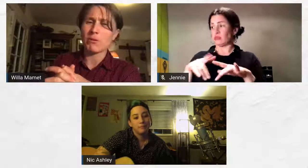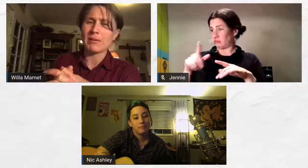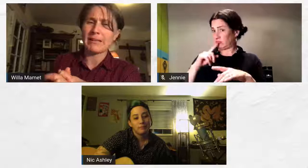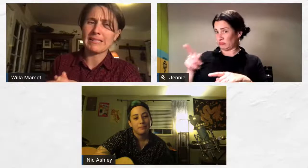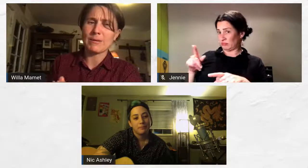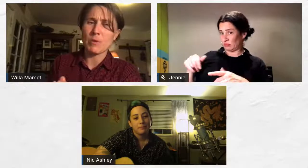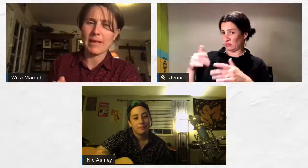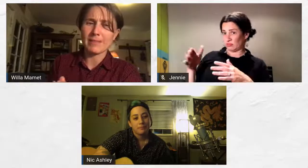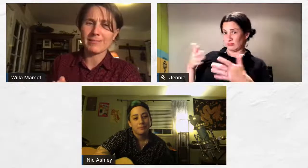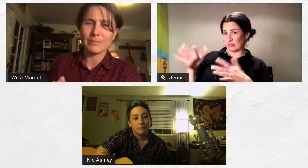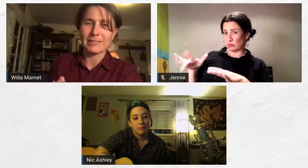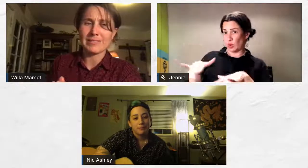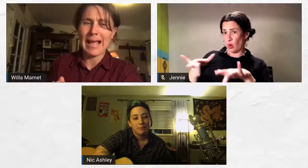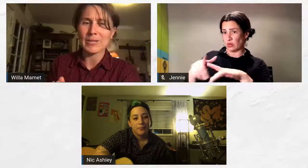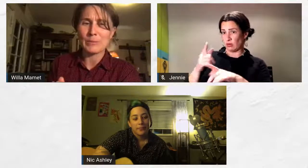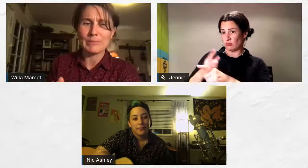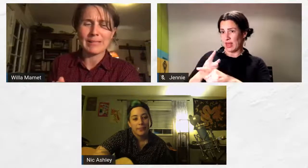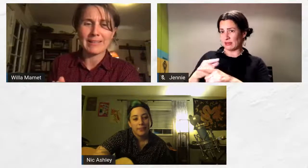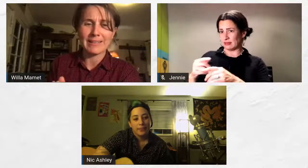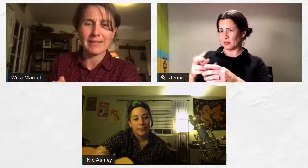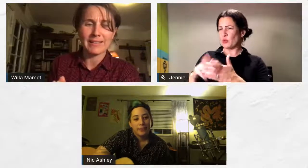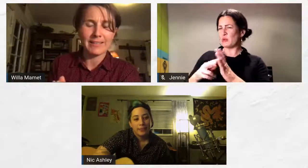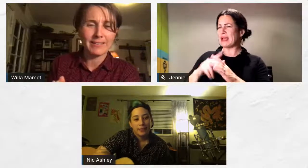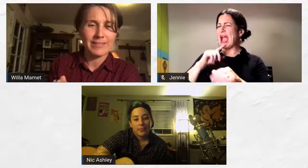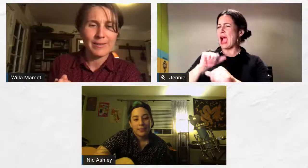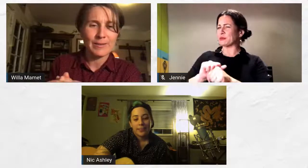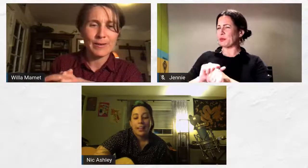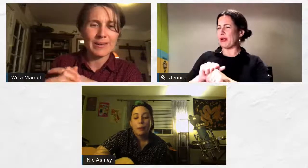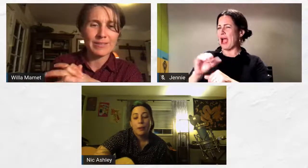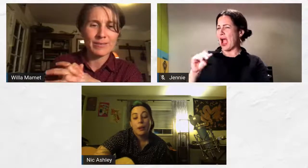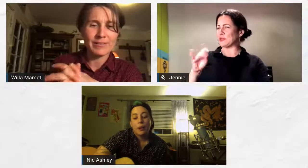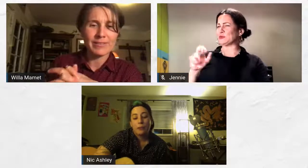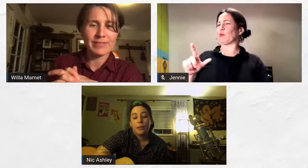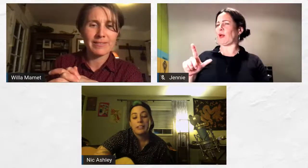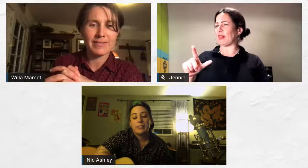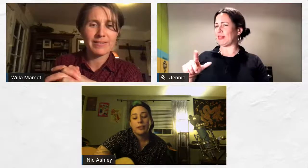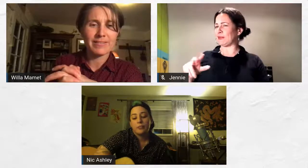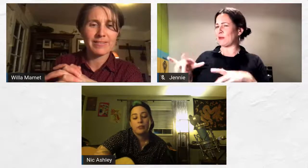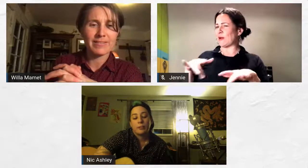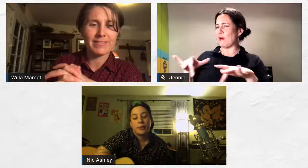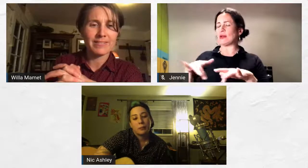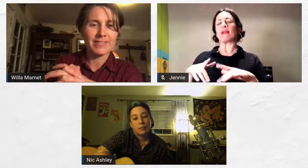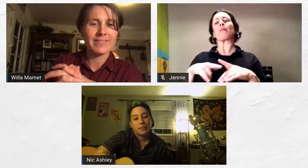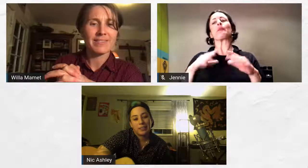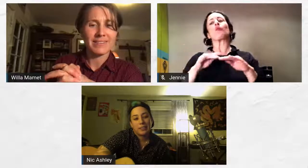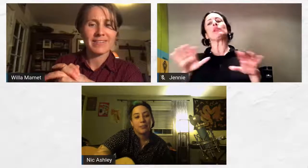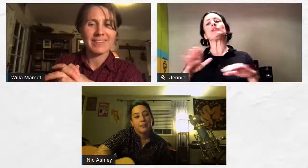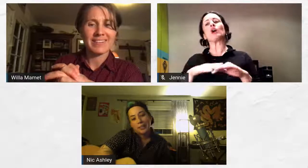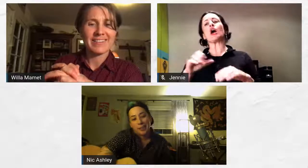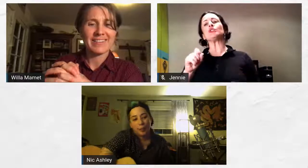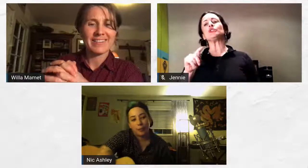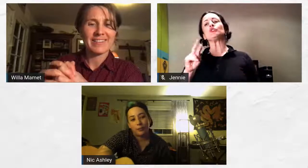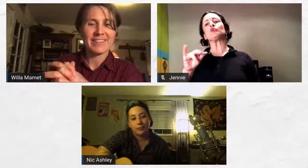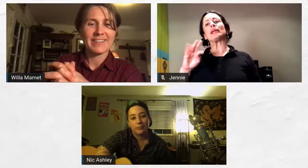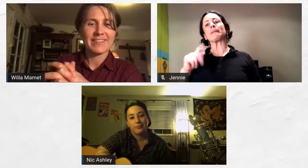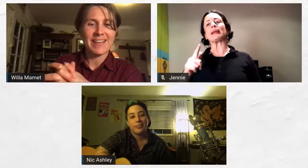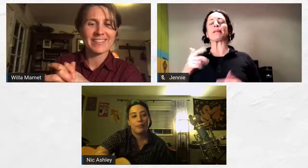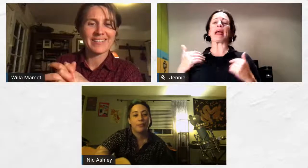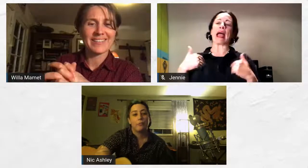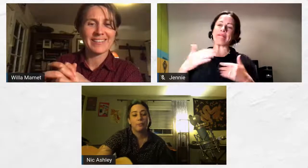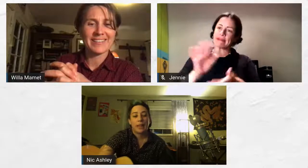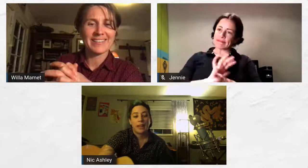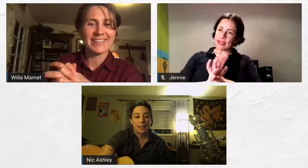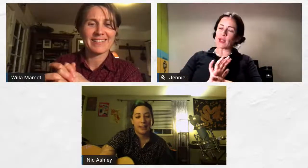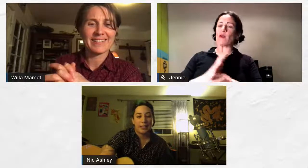have recorded it in some way. What does actual mean in that like I want to release it on streaming, but it's like there's a video